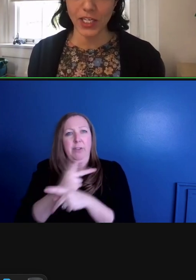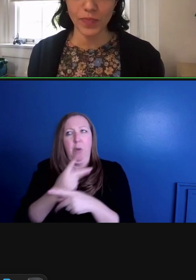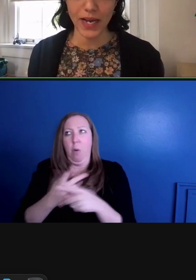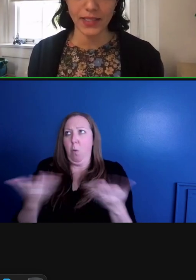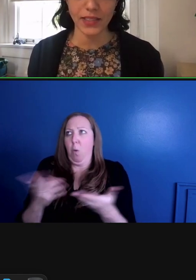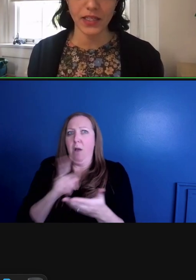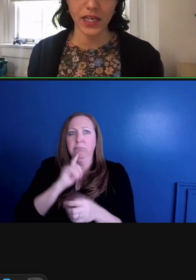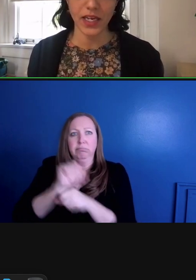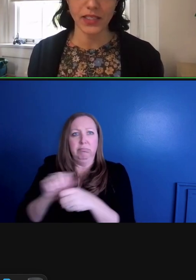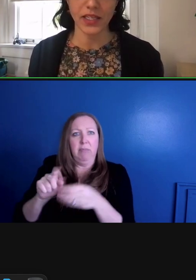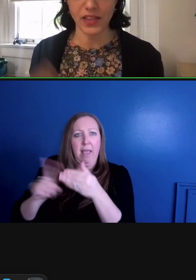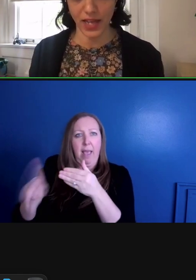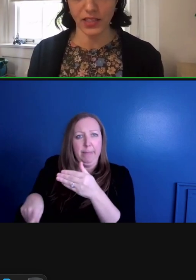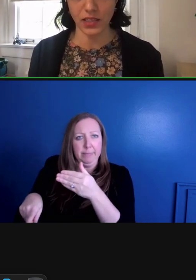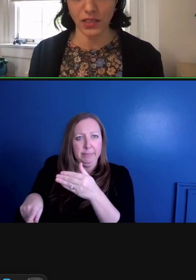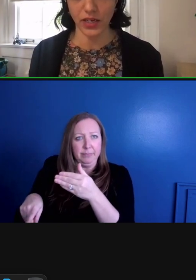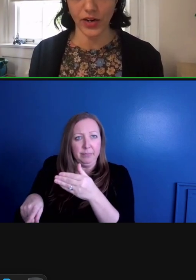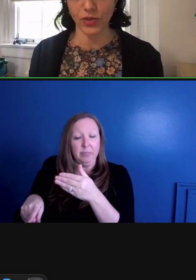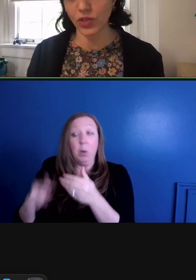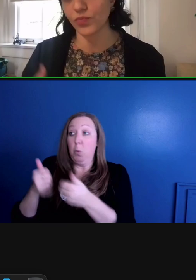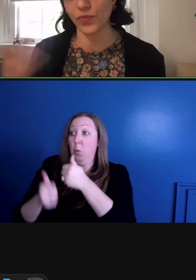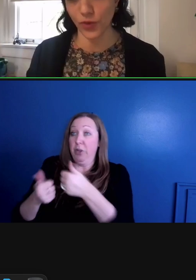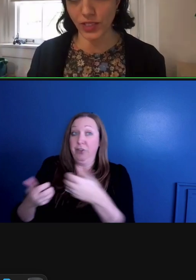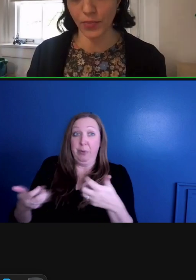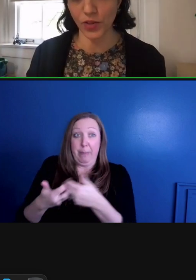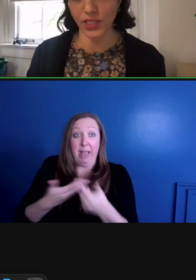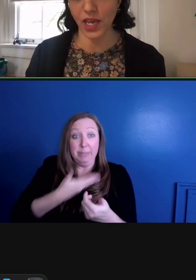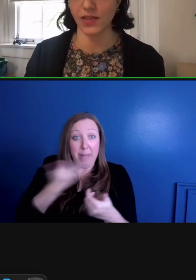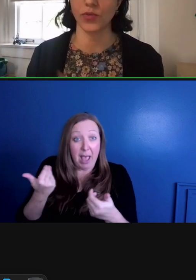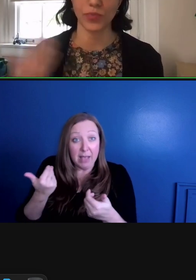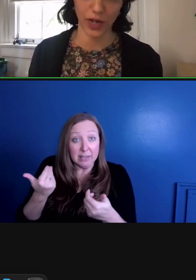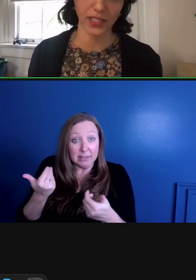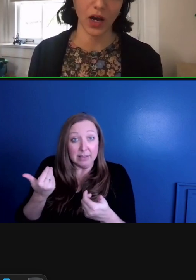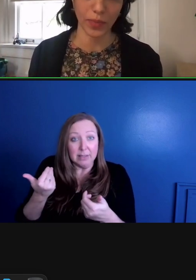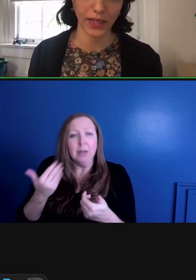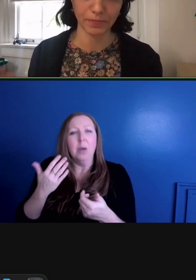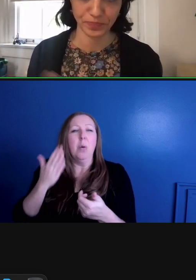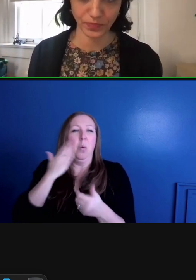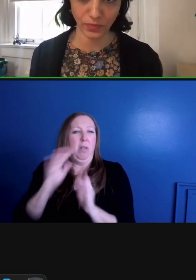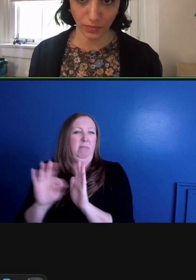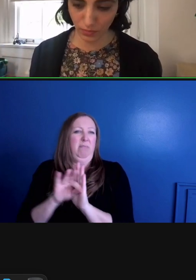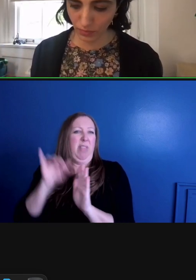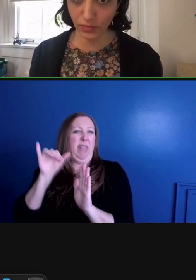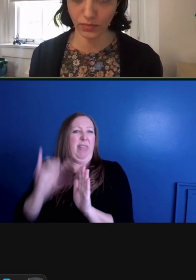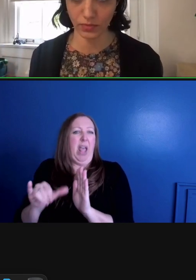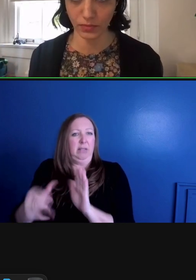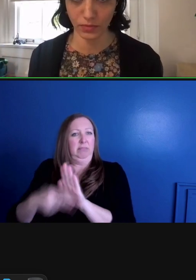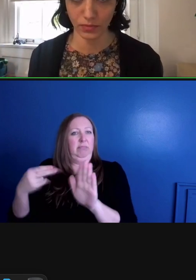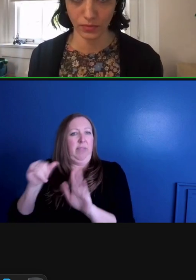whichever one matched best, they say that that's the scenario. So for example, in this case, it would predict health.